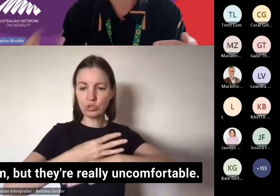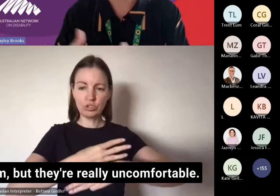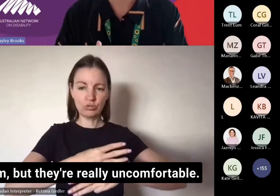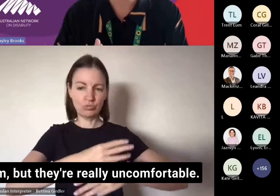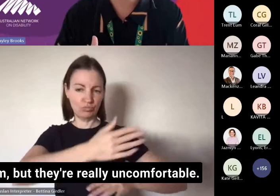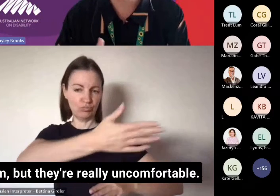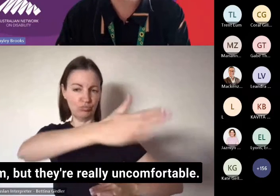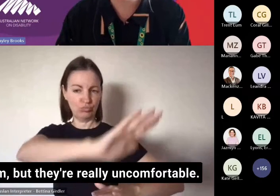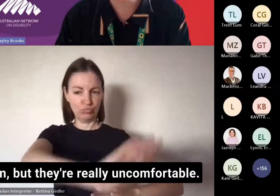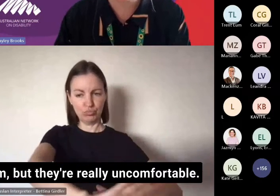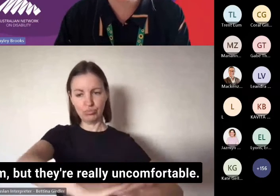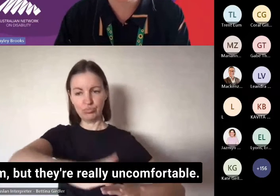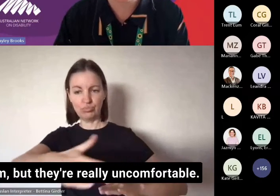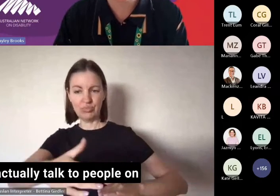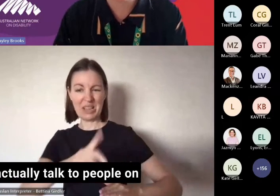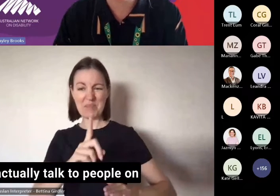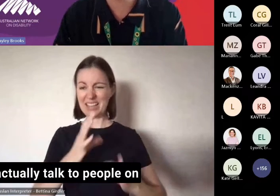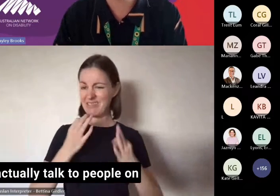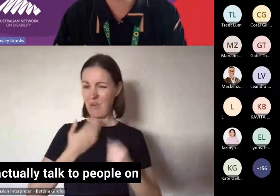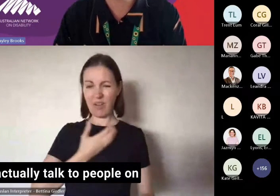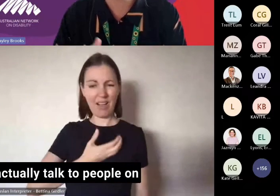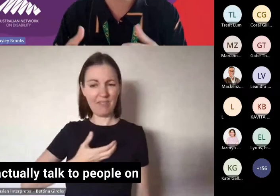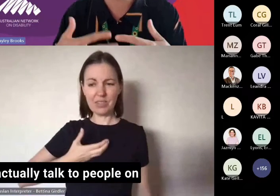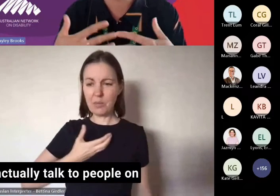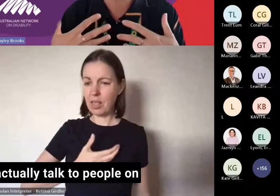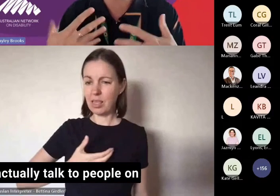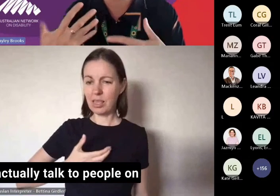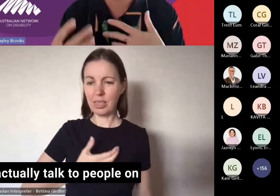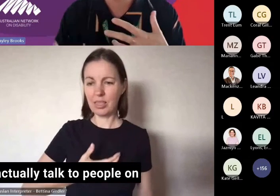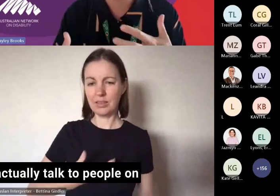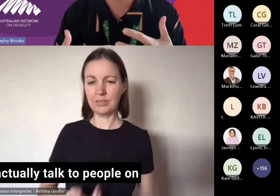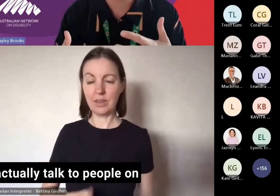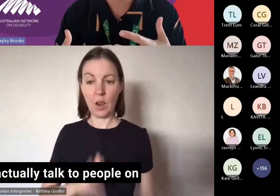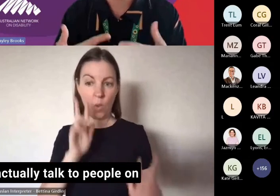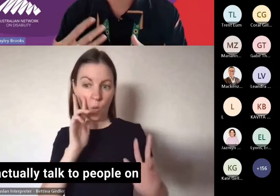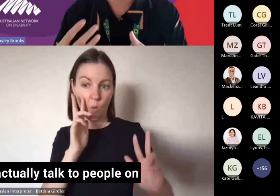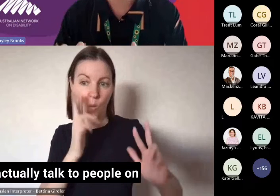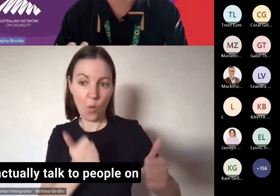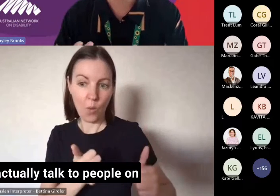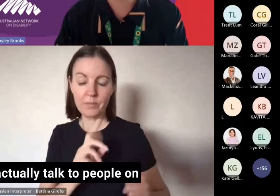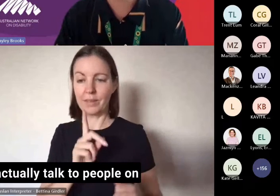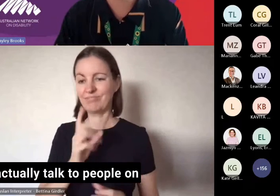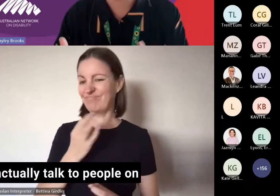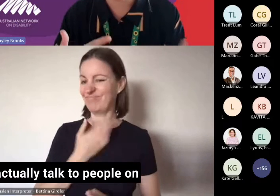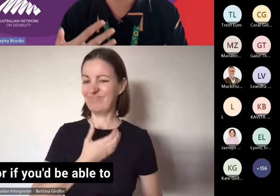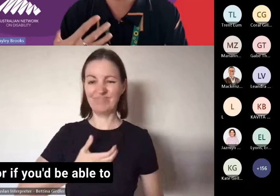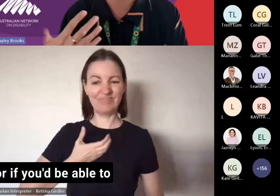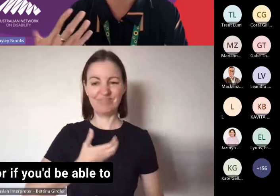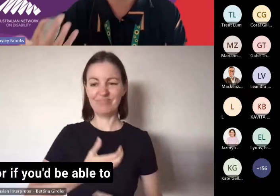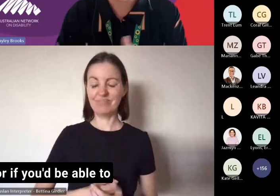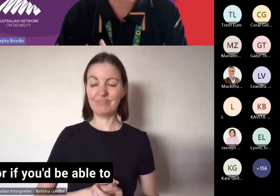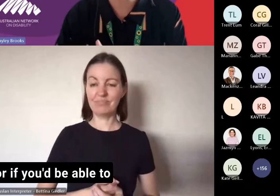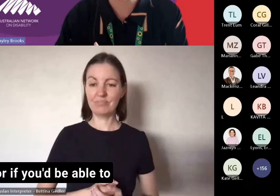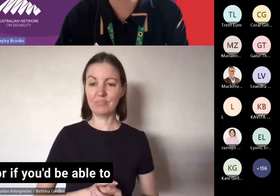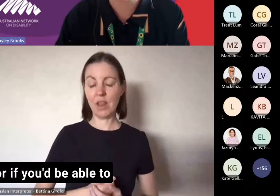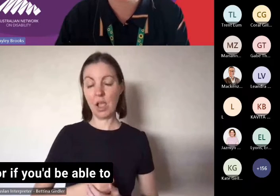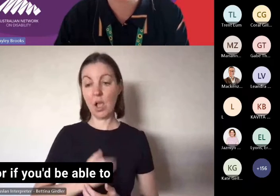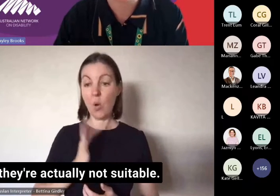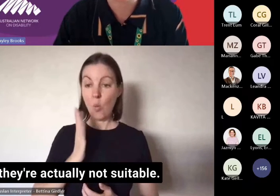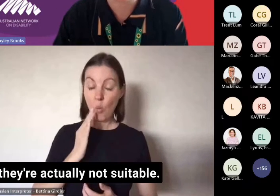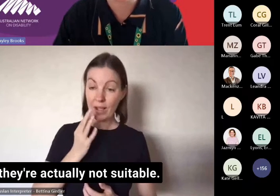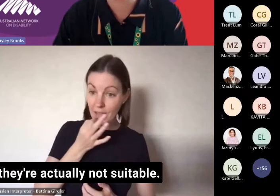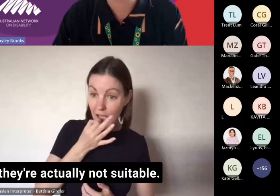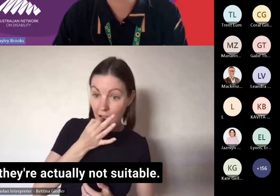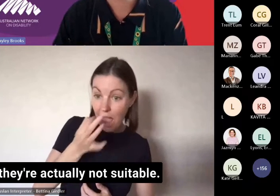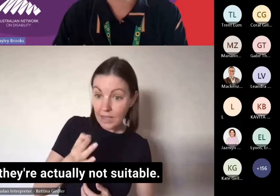them, but they're really uncomfortable. And when you actually talk to people on how long or if you'd be able to